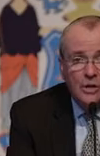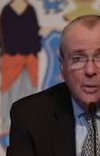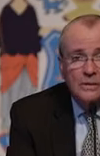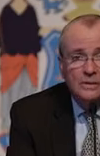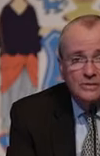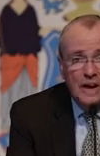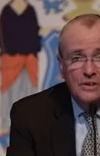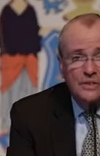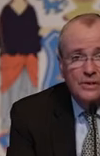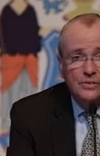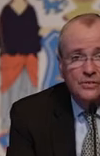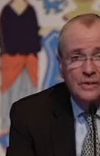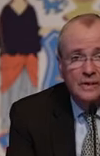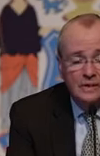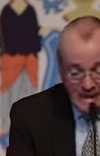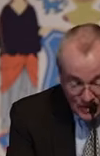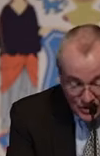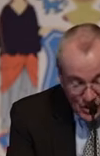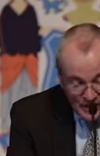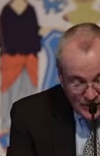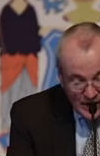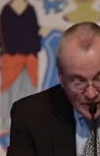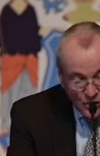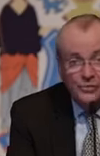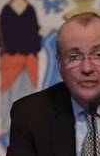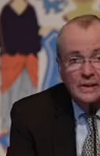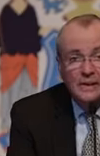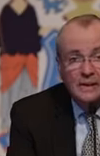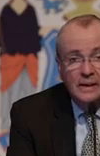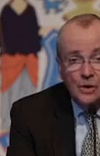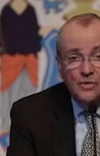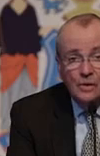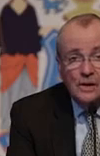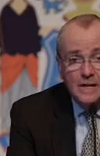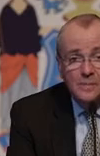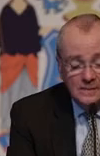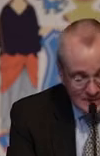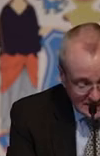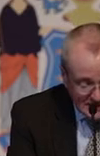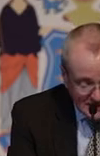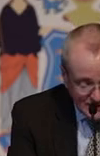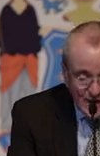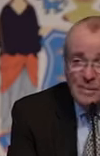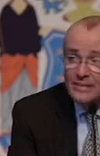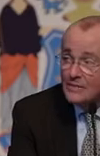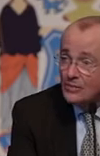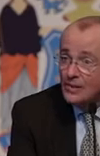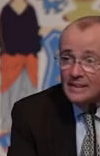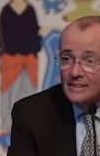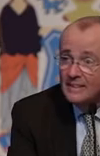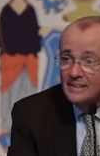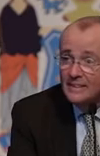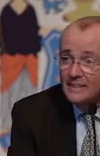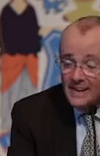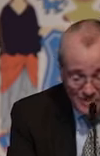are Newark firefighters, and Dawn is a nurse at Overlook Hospital. Think about that for a